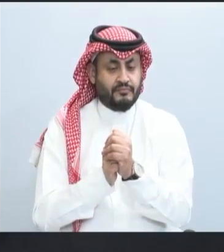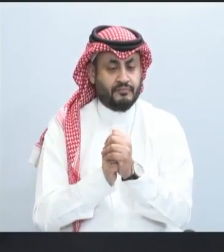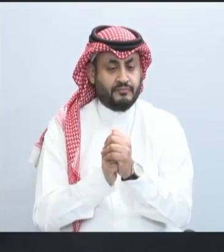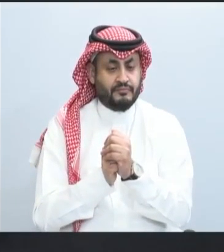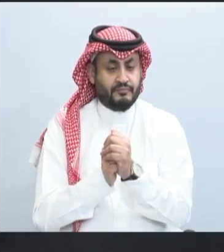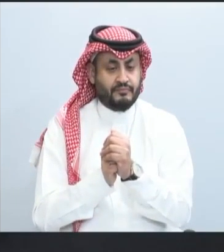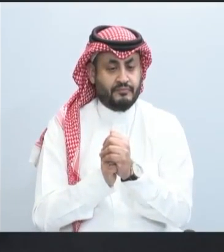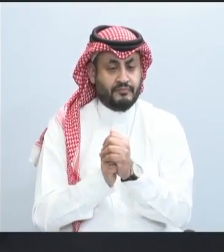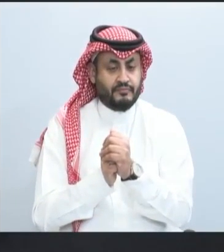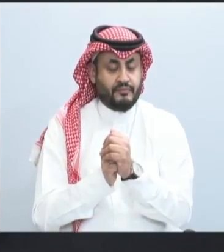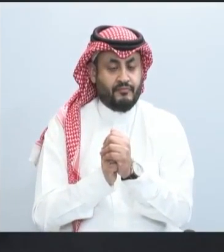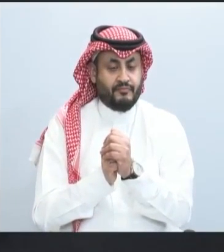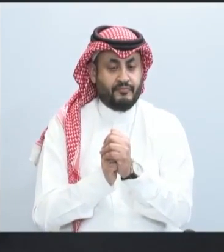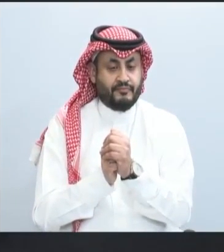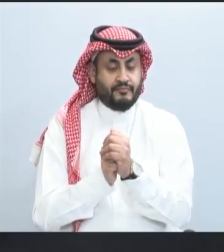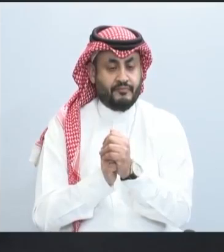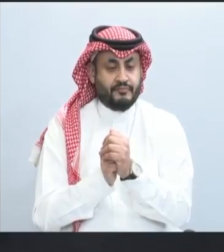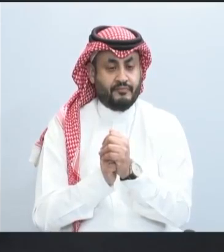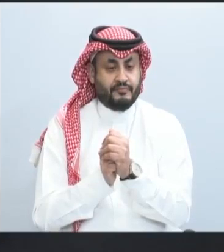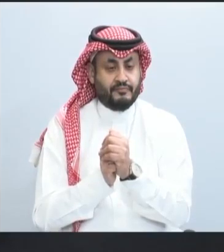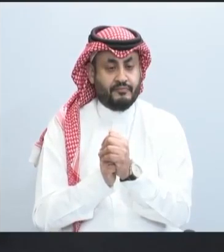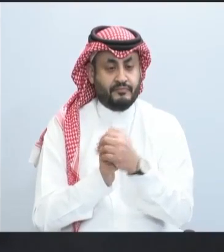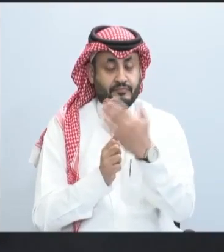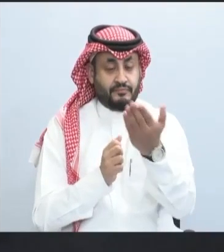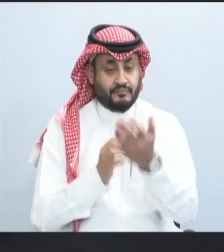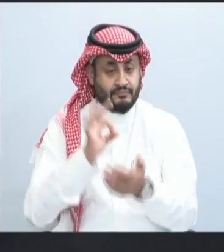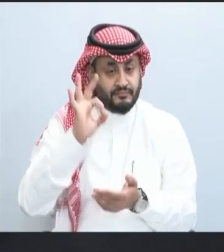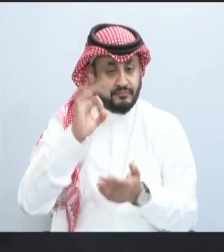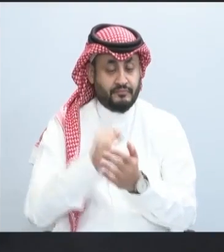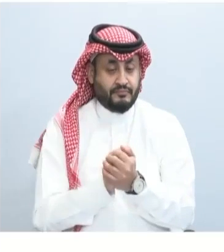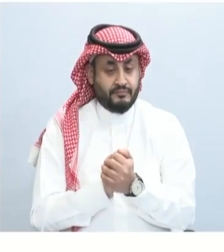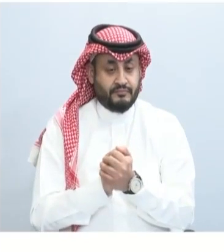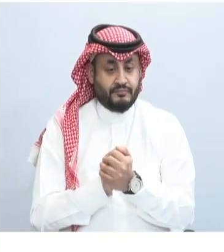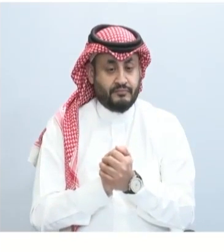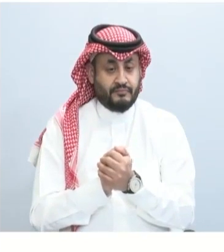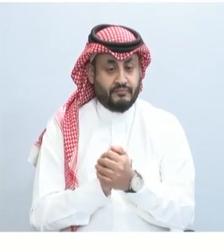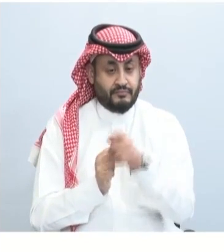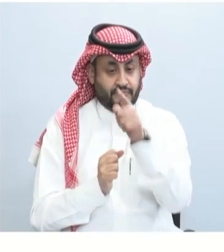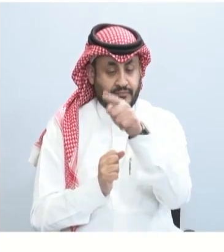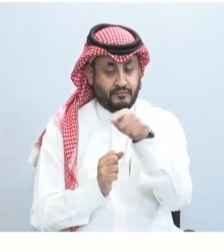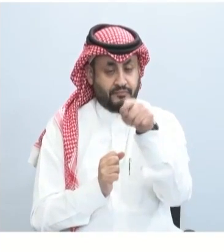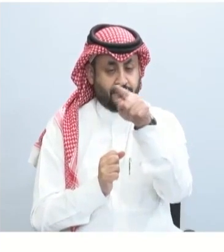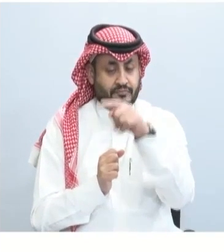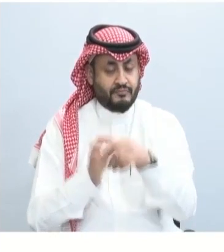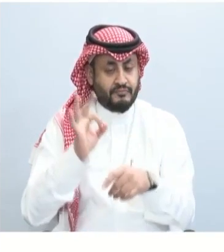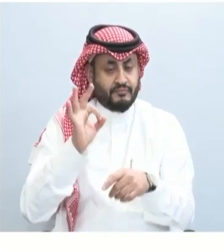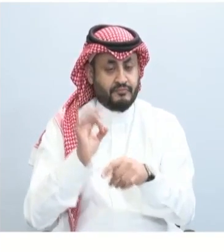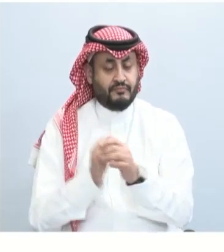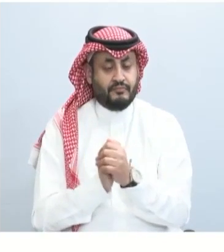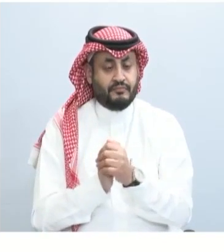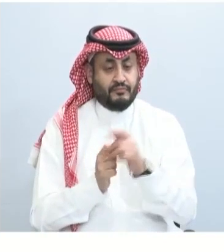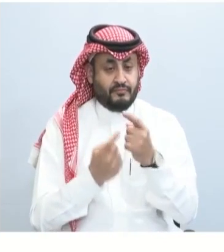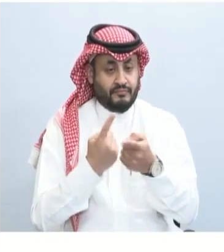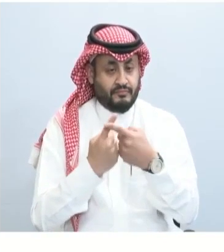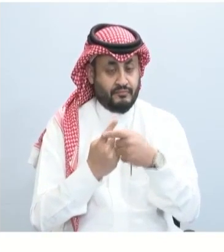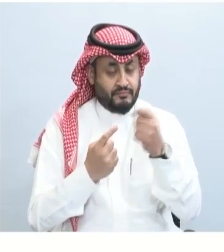of the first one. We said that the first word is friends. And what we did is that we write